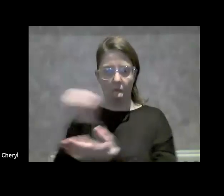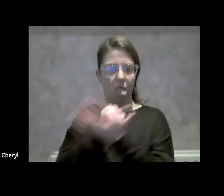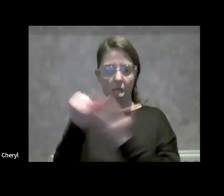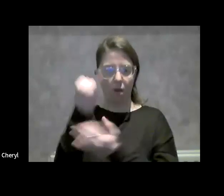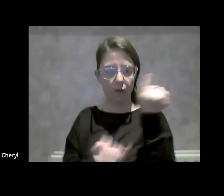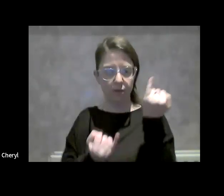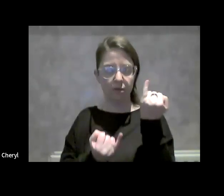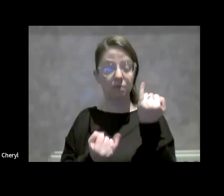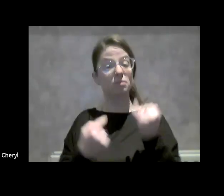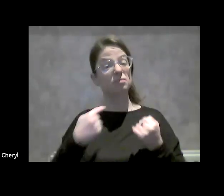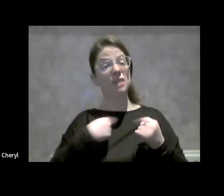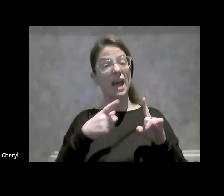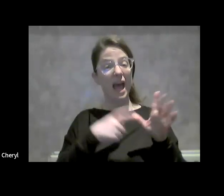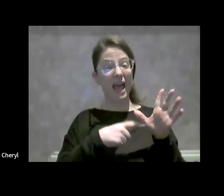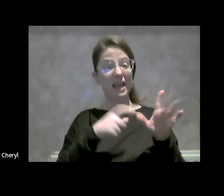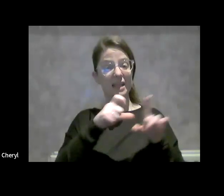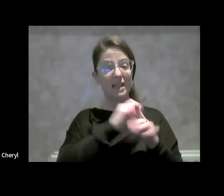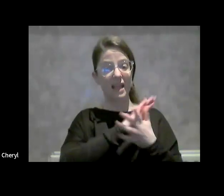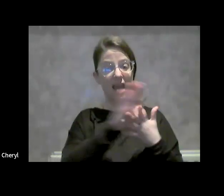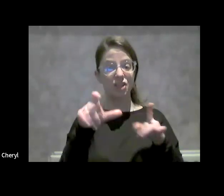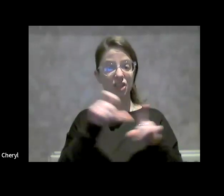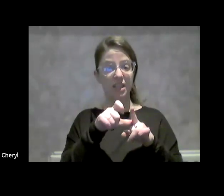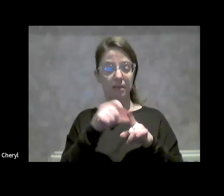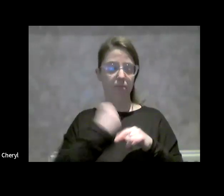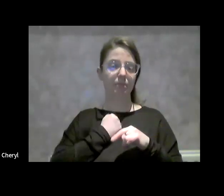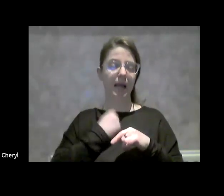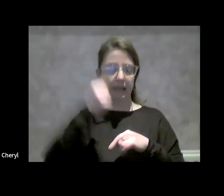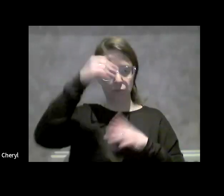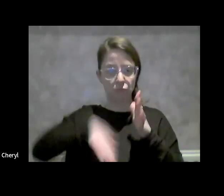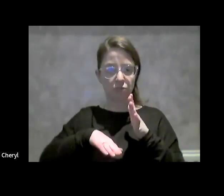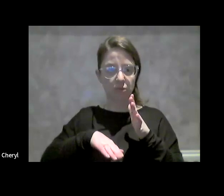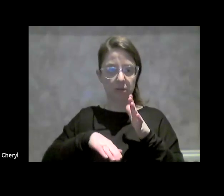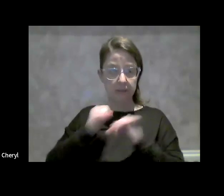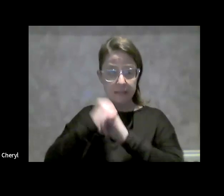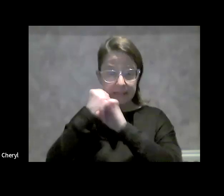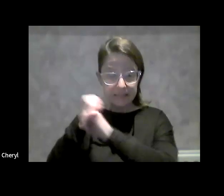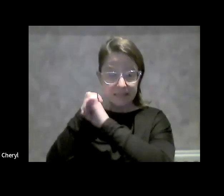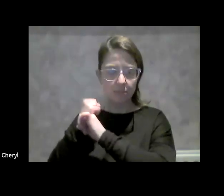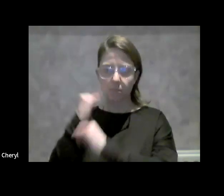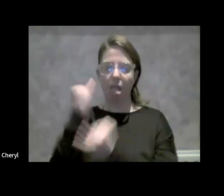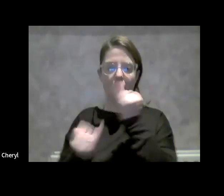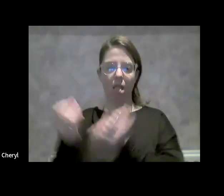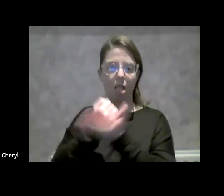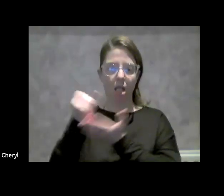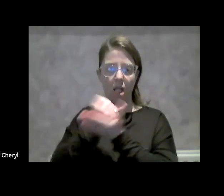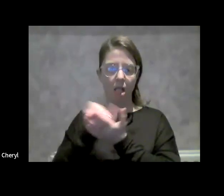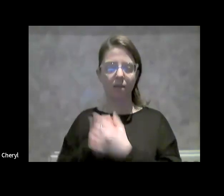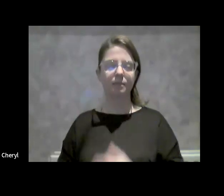I have ADHD, so this is an endless experience for me. But yeah, this poem is called